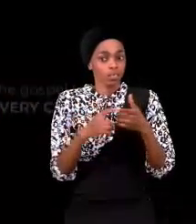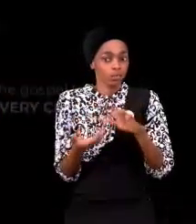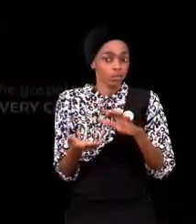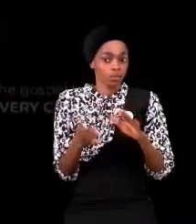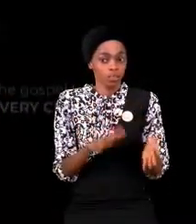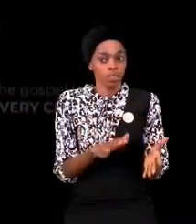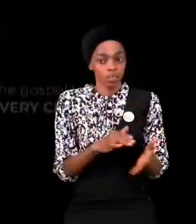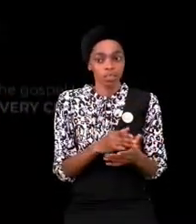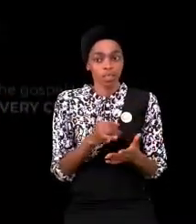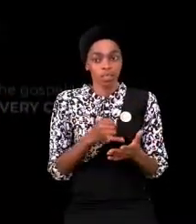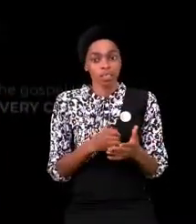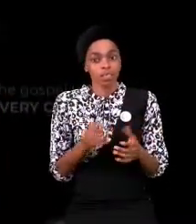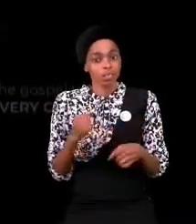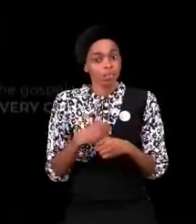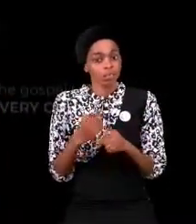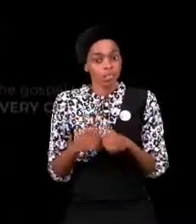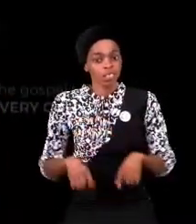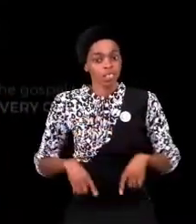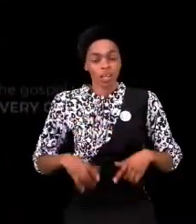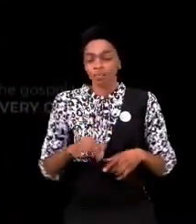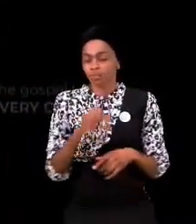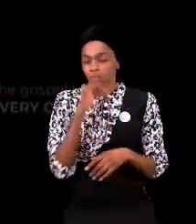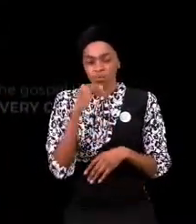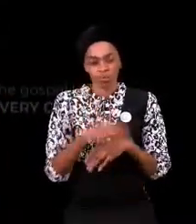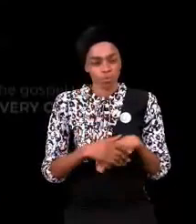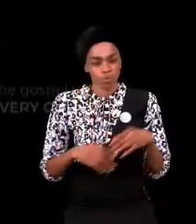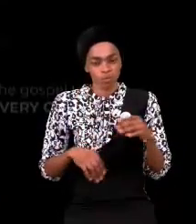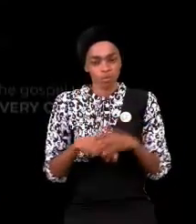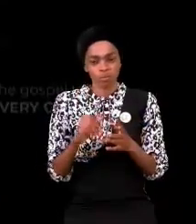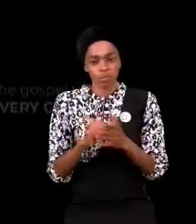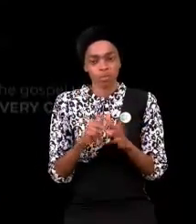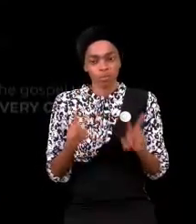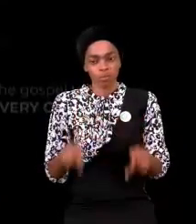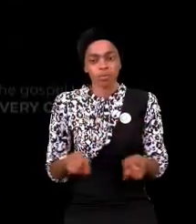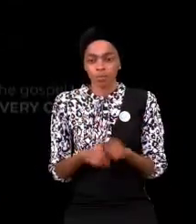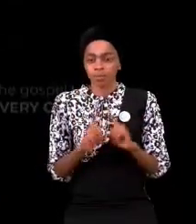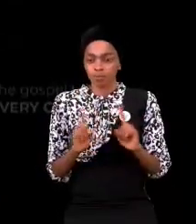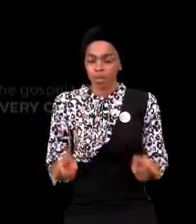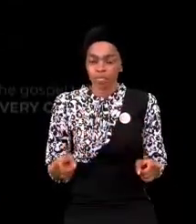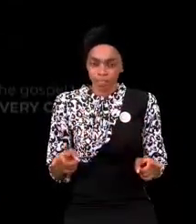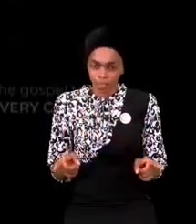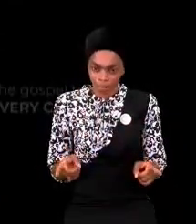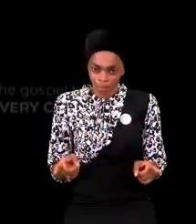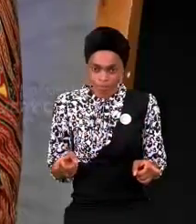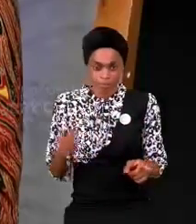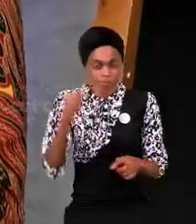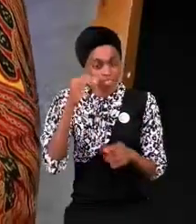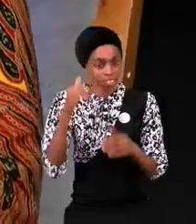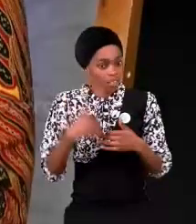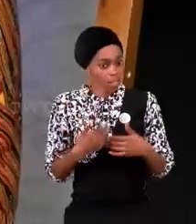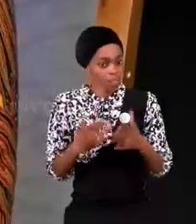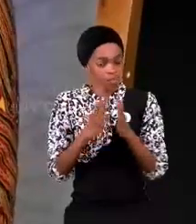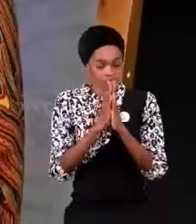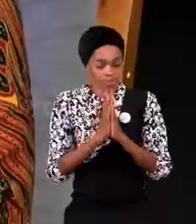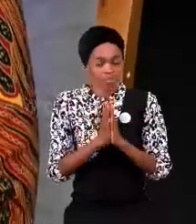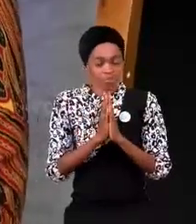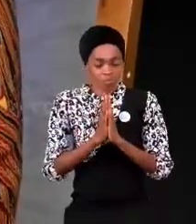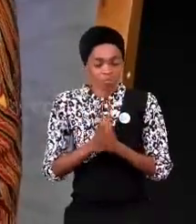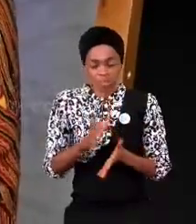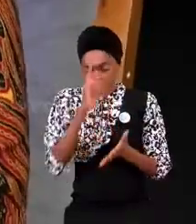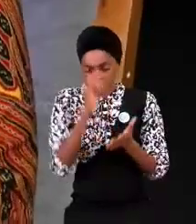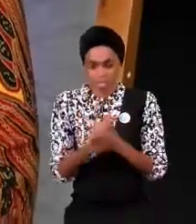But I've been praying, believing God that one day, God will see me through. On